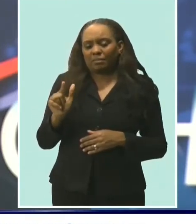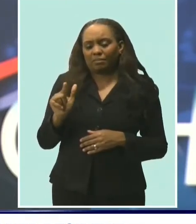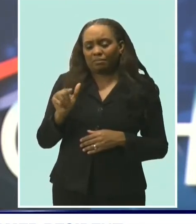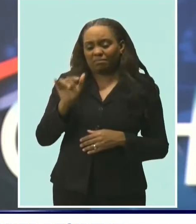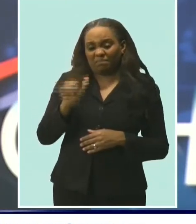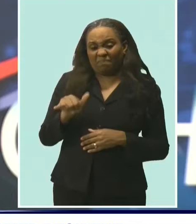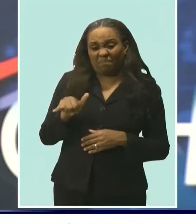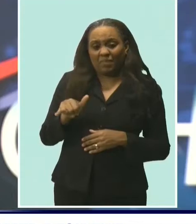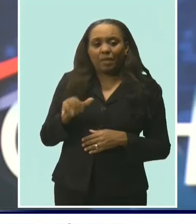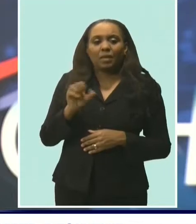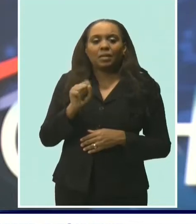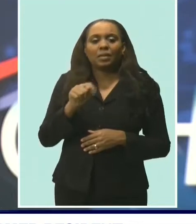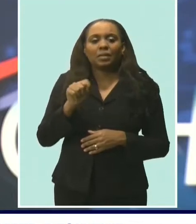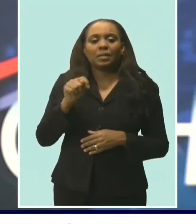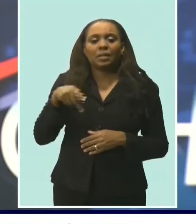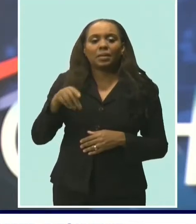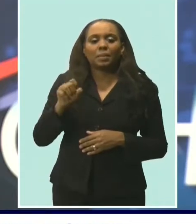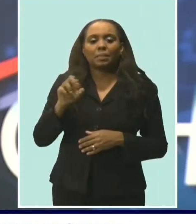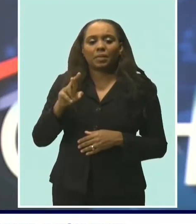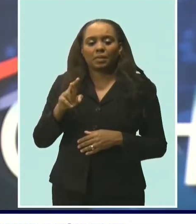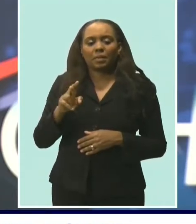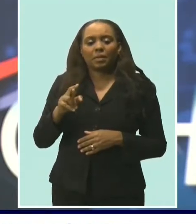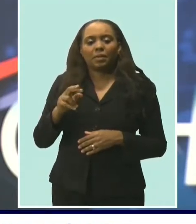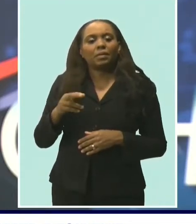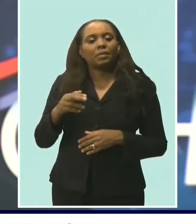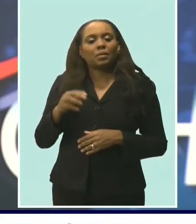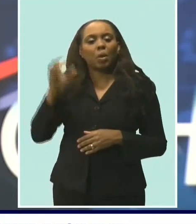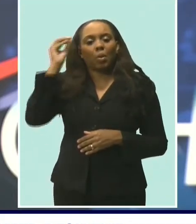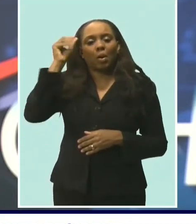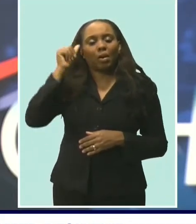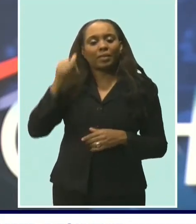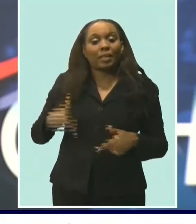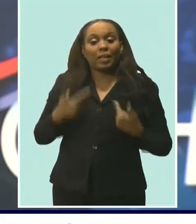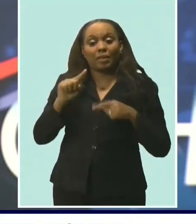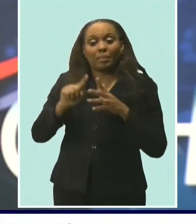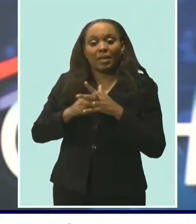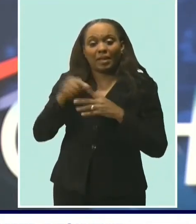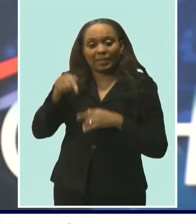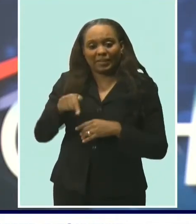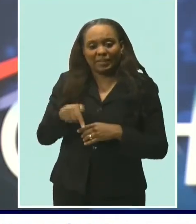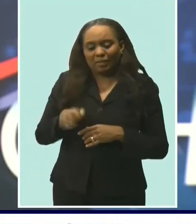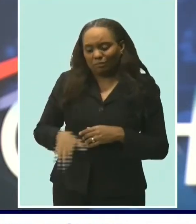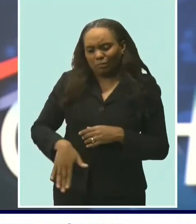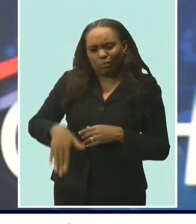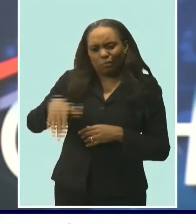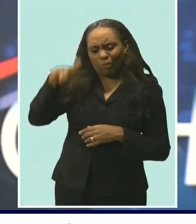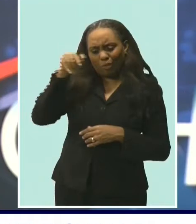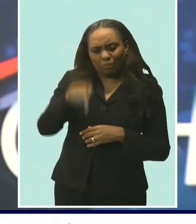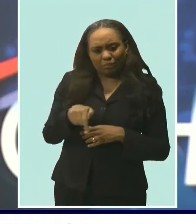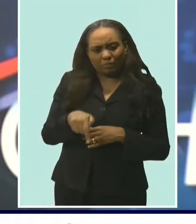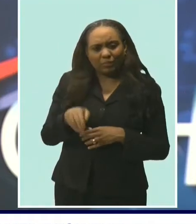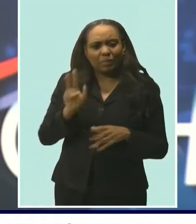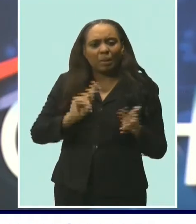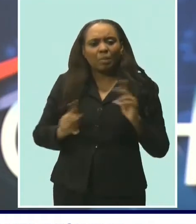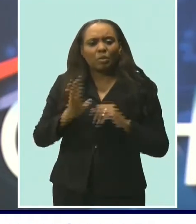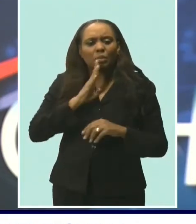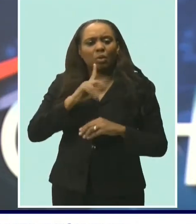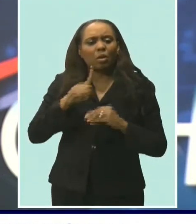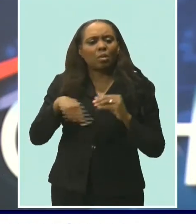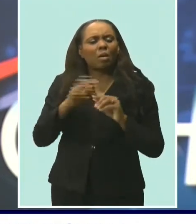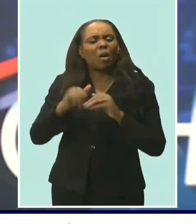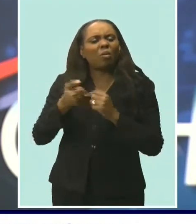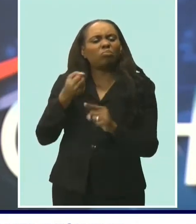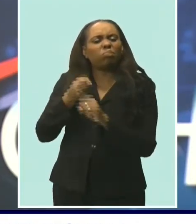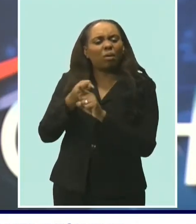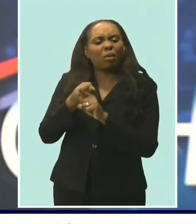Arthur, all began. And as news of his passing spread in that district, which was his childhood home, residents spoke of his impact on